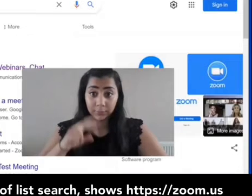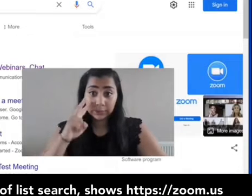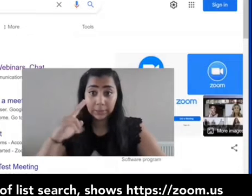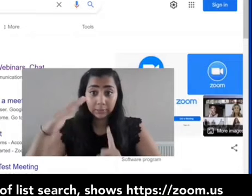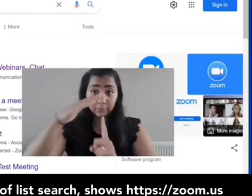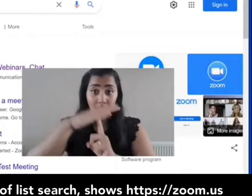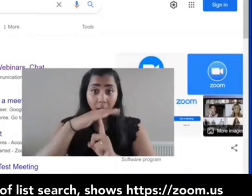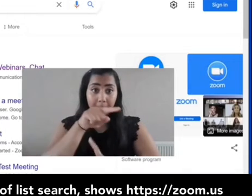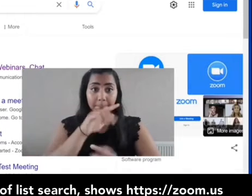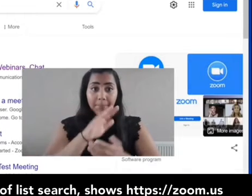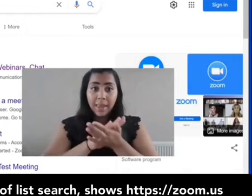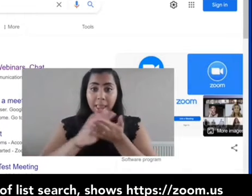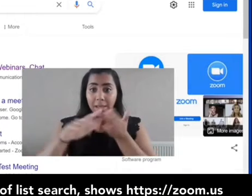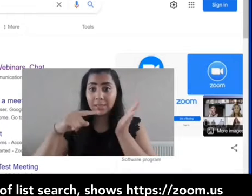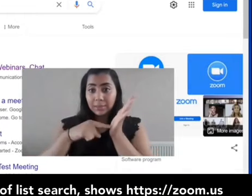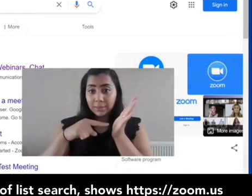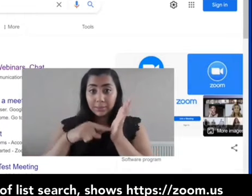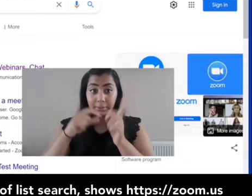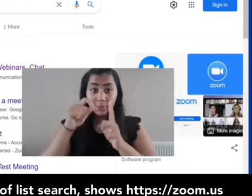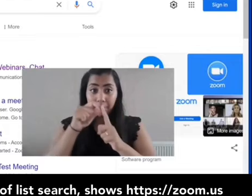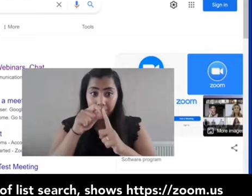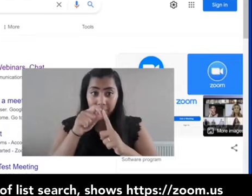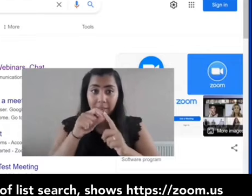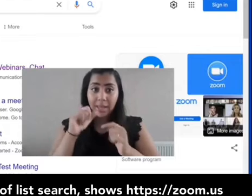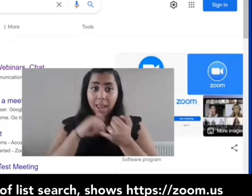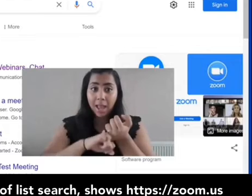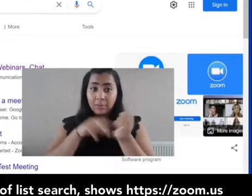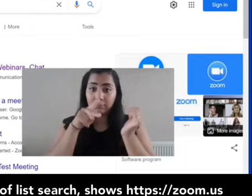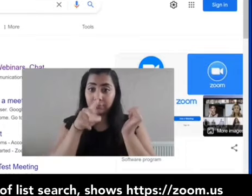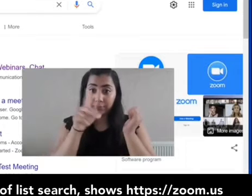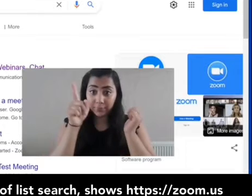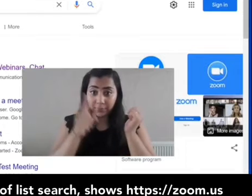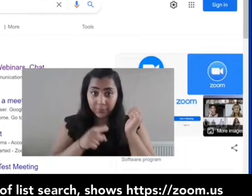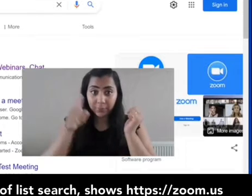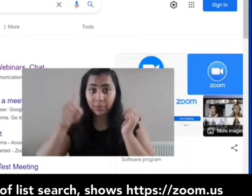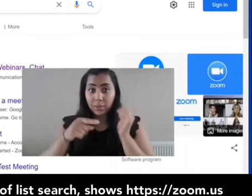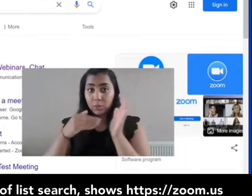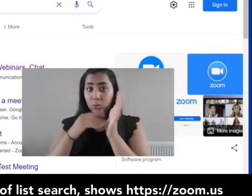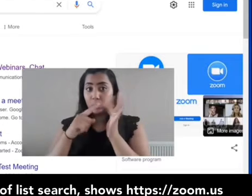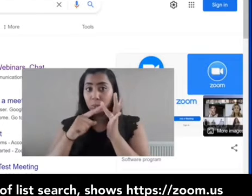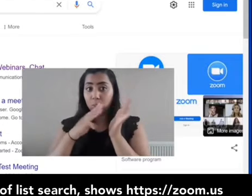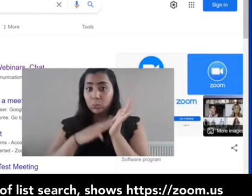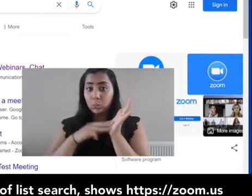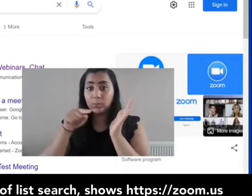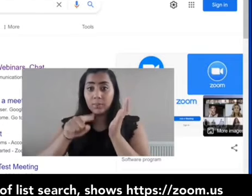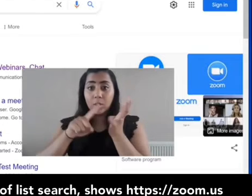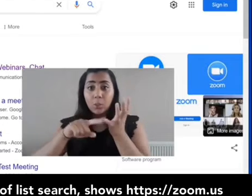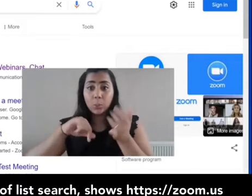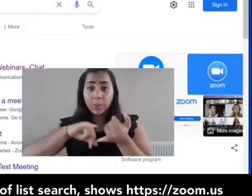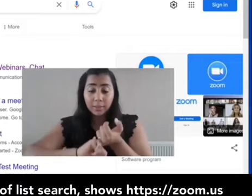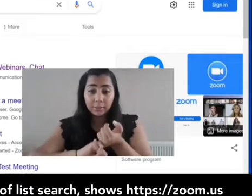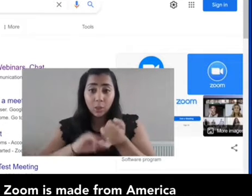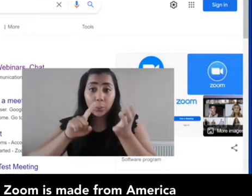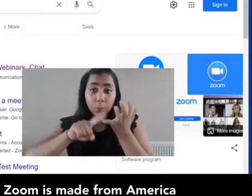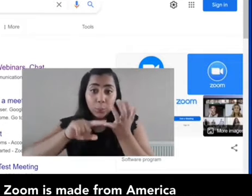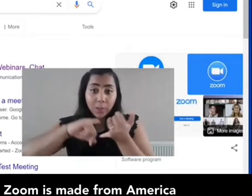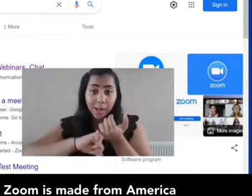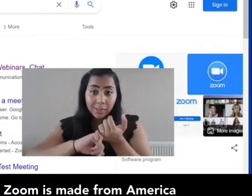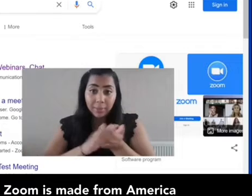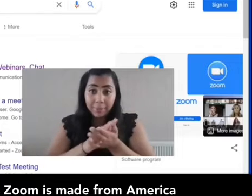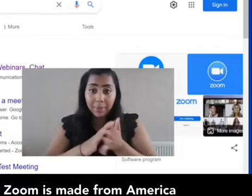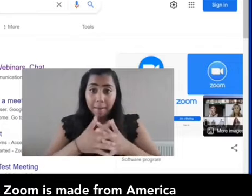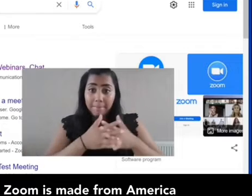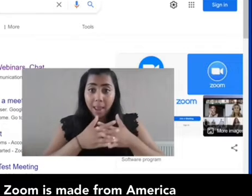Here you can see the top of the list search, the HTTPS address shows zoom.us. The US